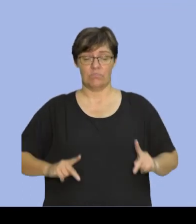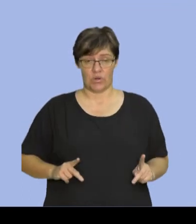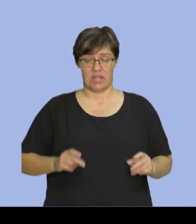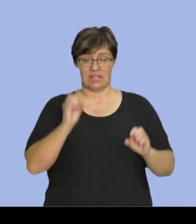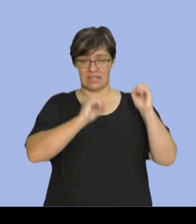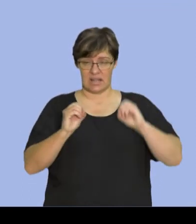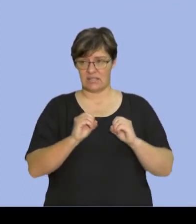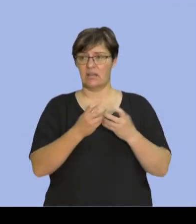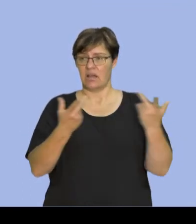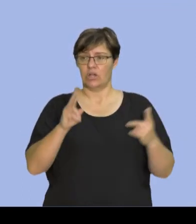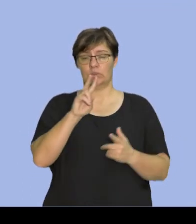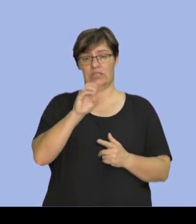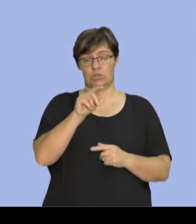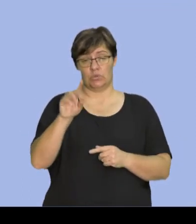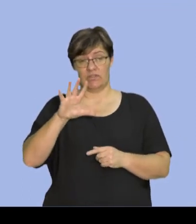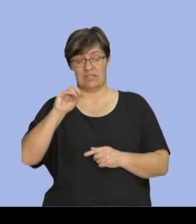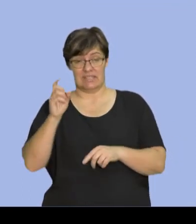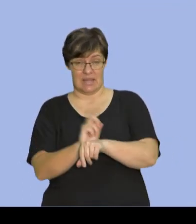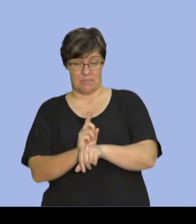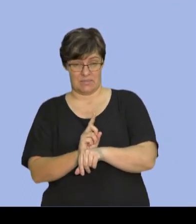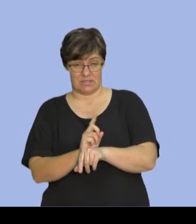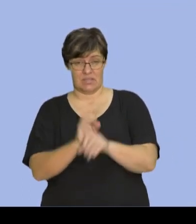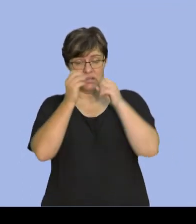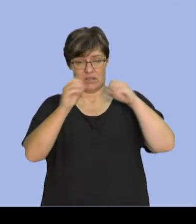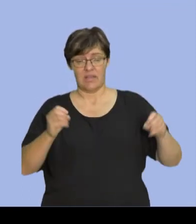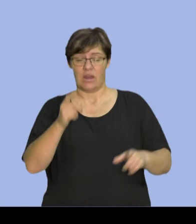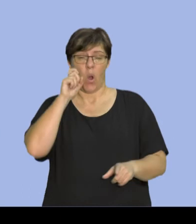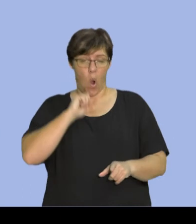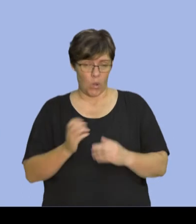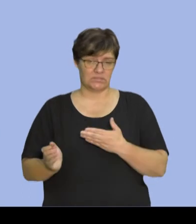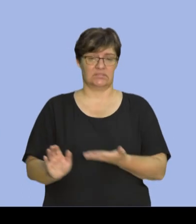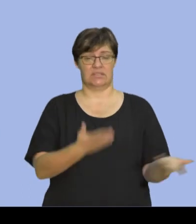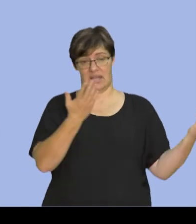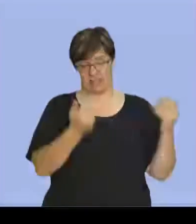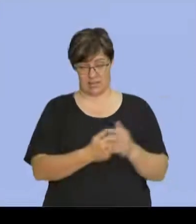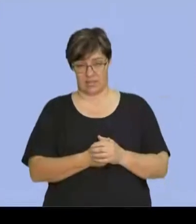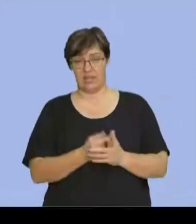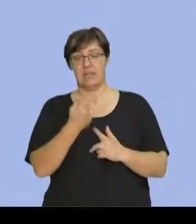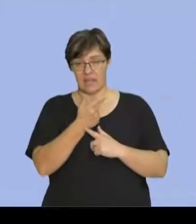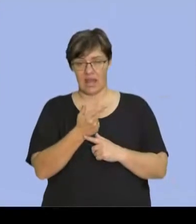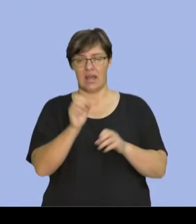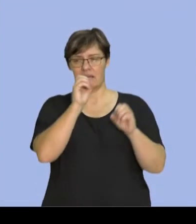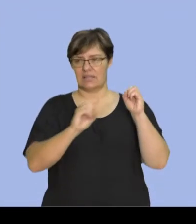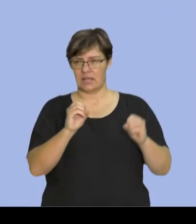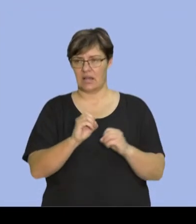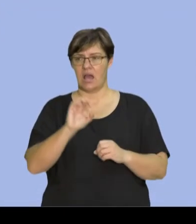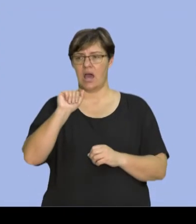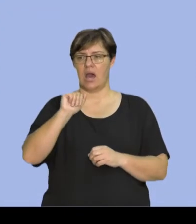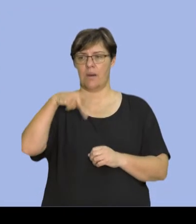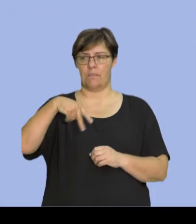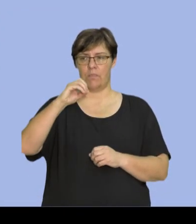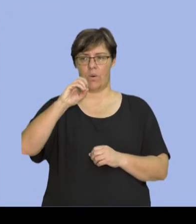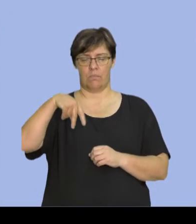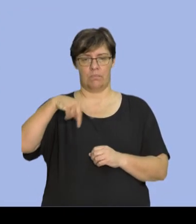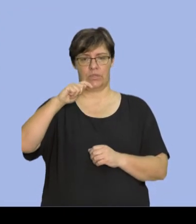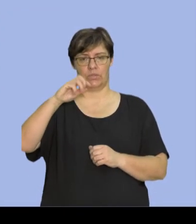divide between 20 to 50 times and then get old and die. And that process of cell death is called